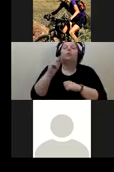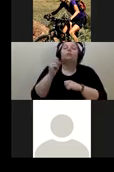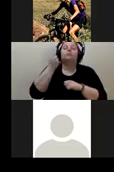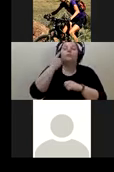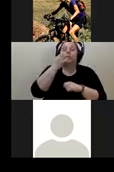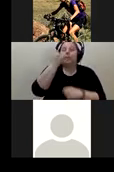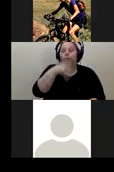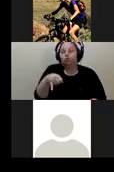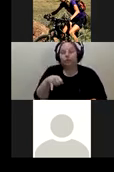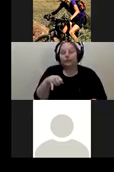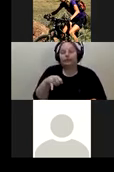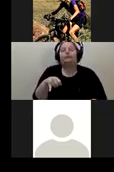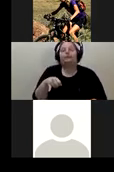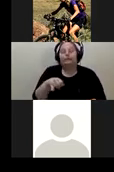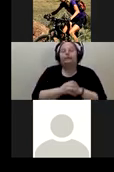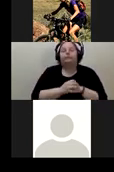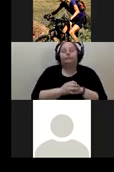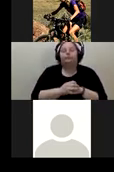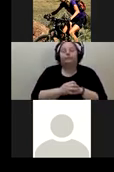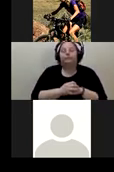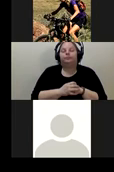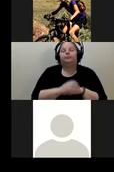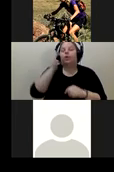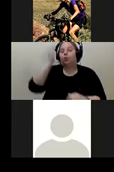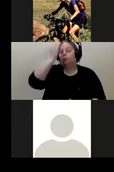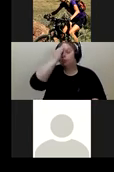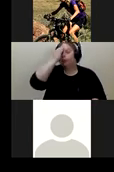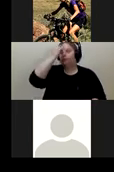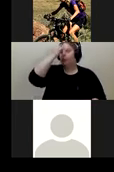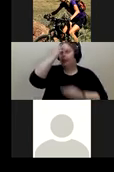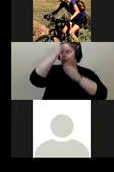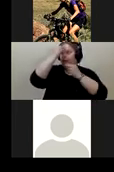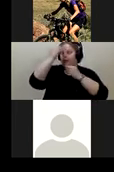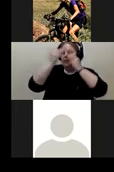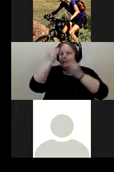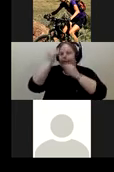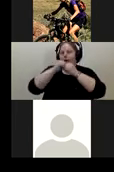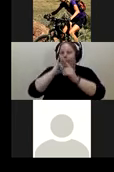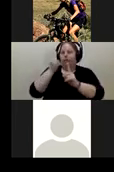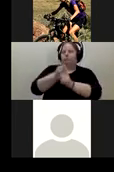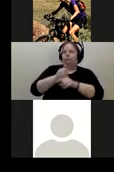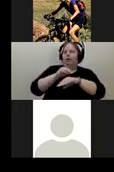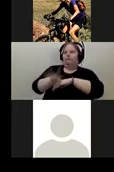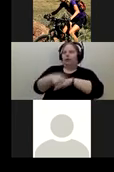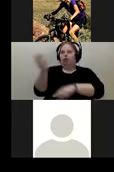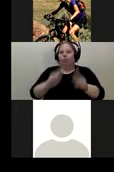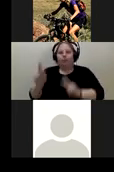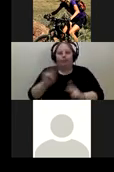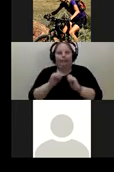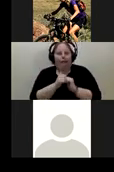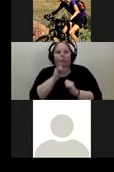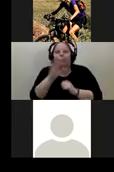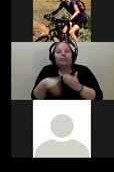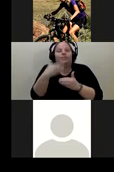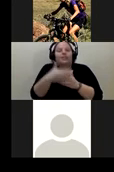the, besides the fact we need to think about thinking and how our thinking impacts other people, this is the next thing,